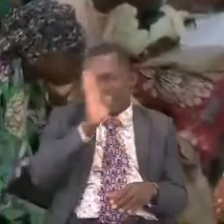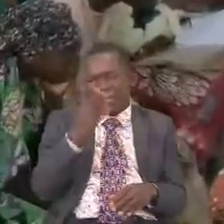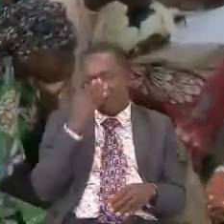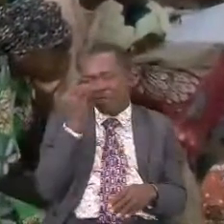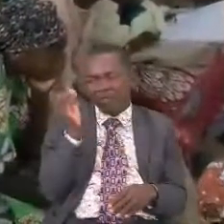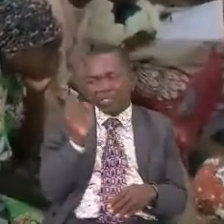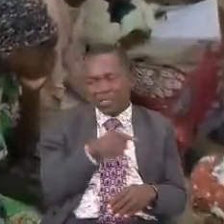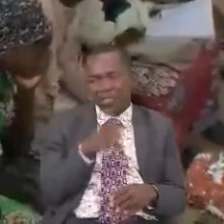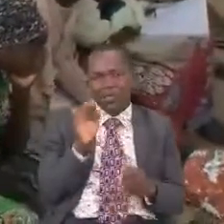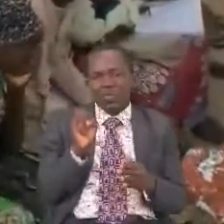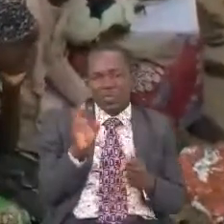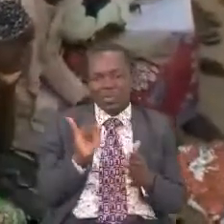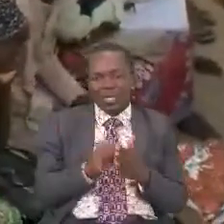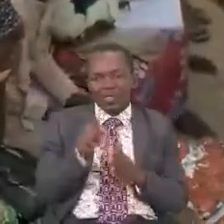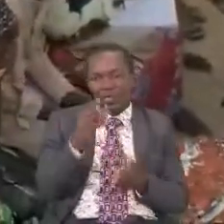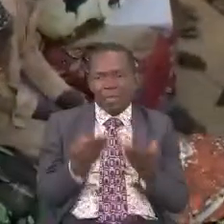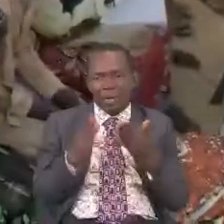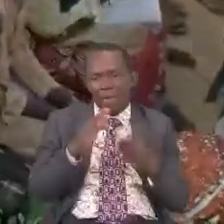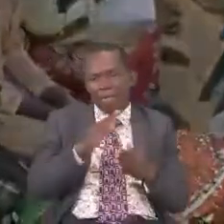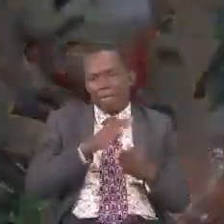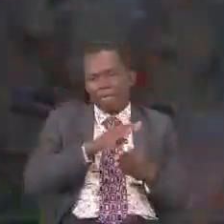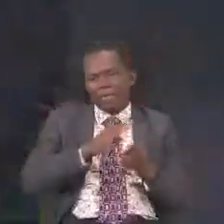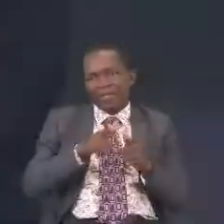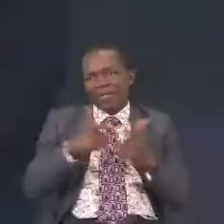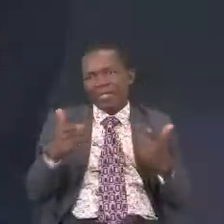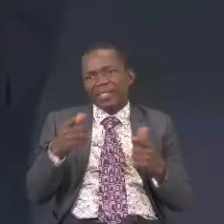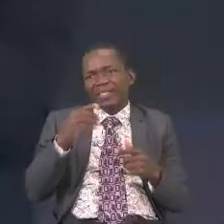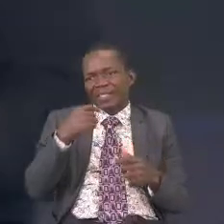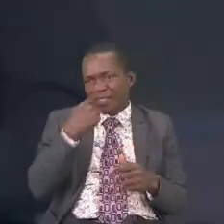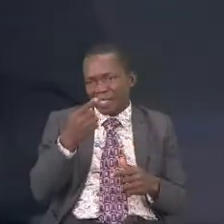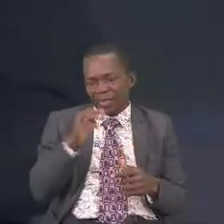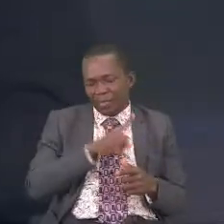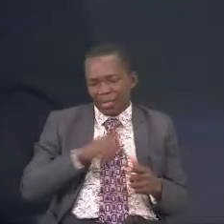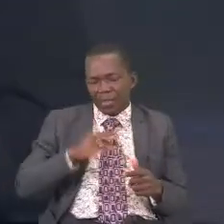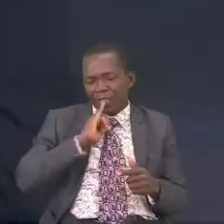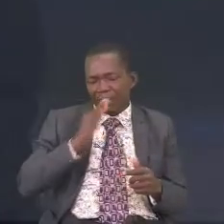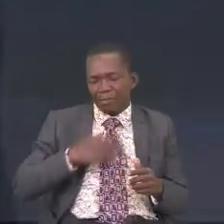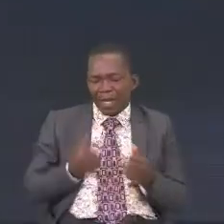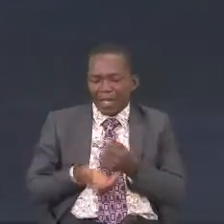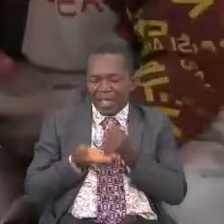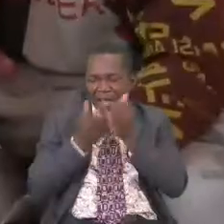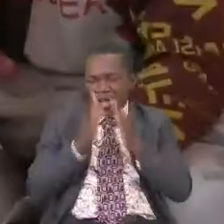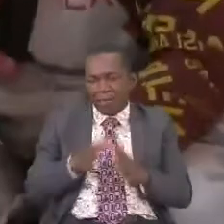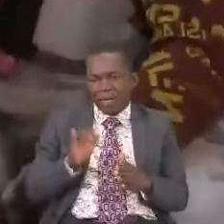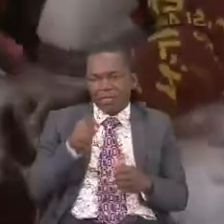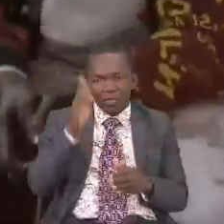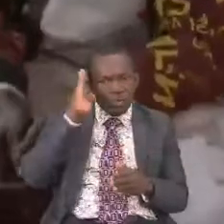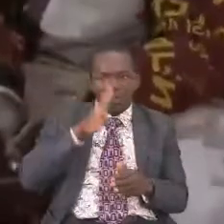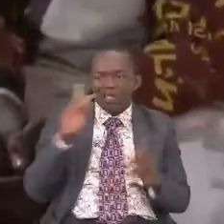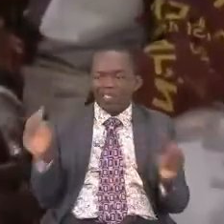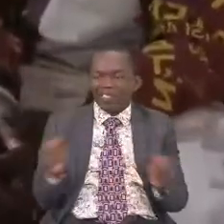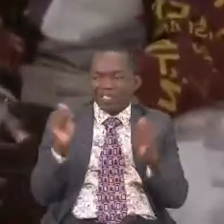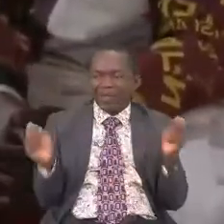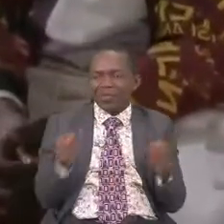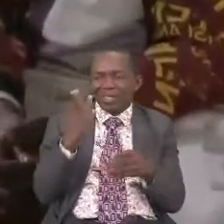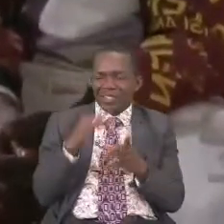can boldly say, the Lord is my helper. You'll be triumphant in Jesus' name. Let's rise up now